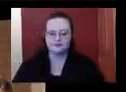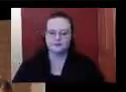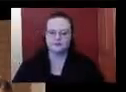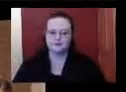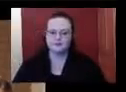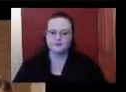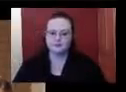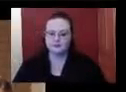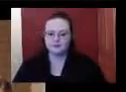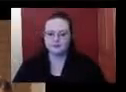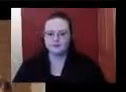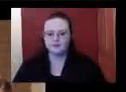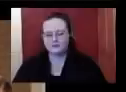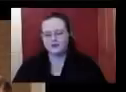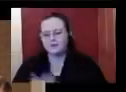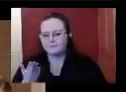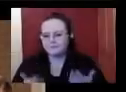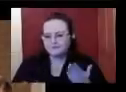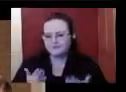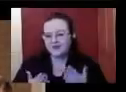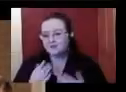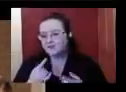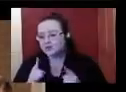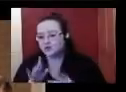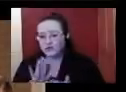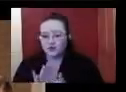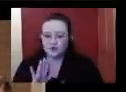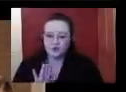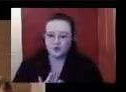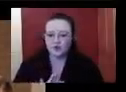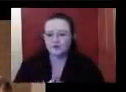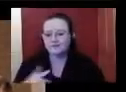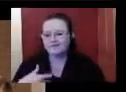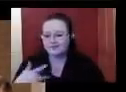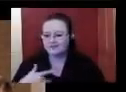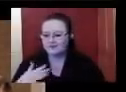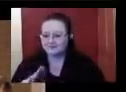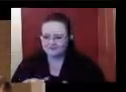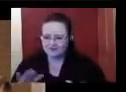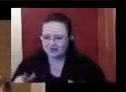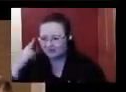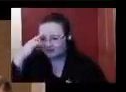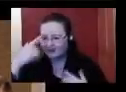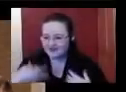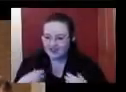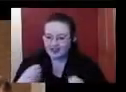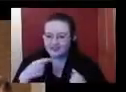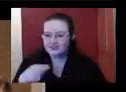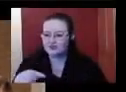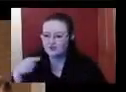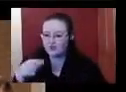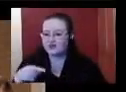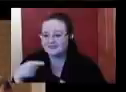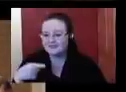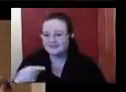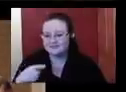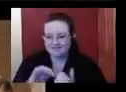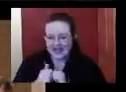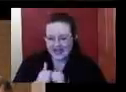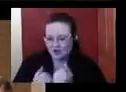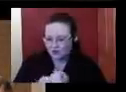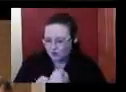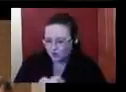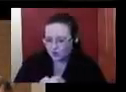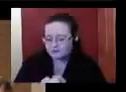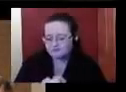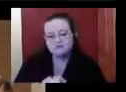At one point or another, you may feel worried about your child's mental health and wonder where to go to for help. This is natural. At